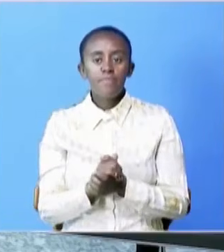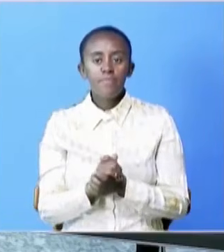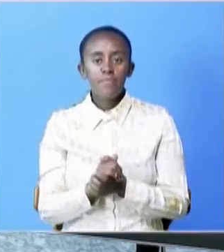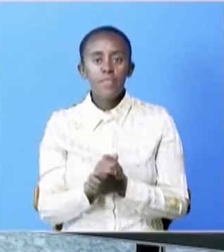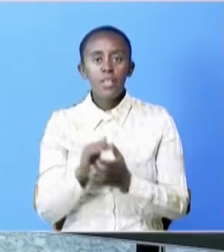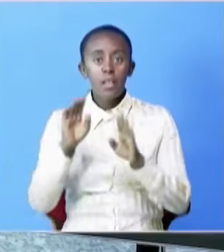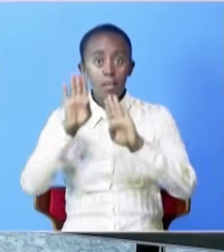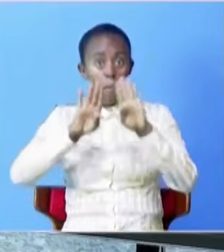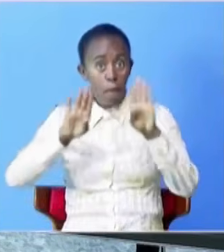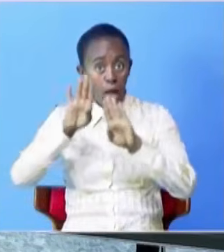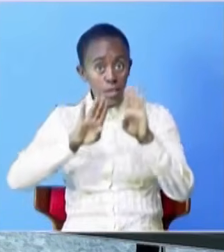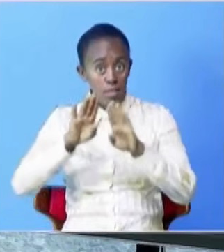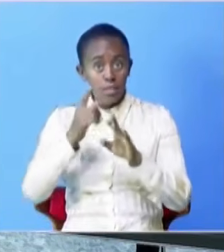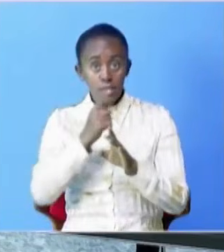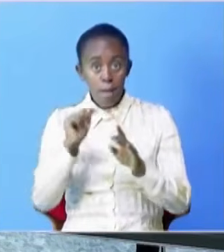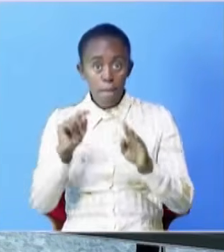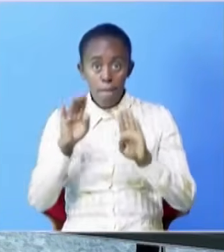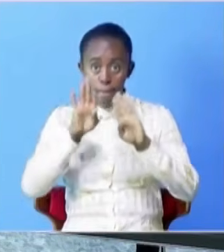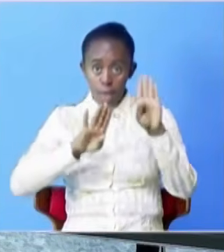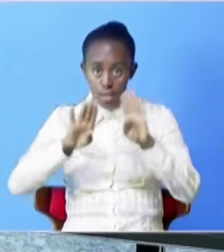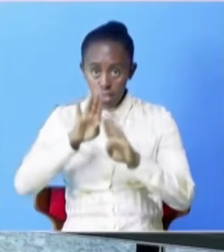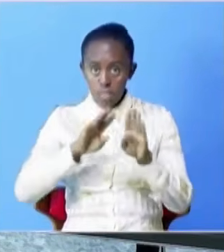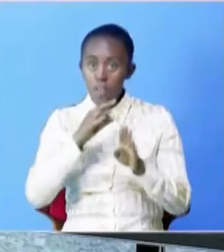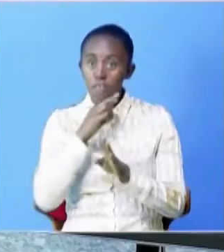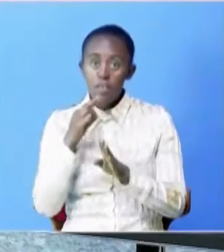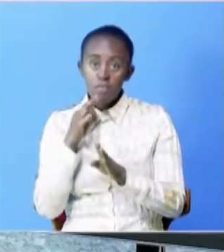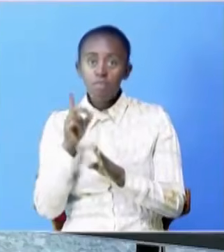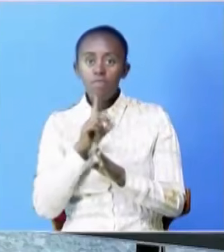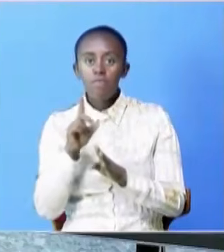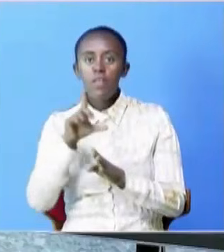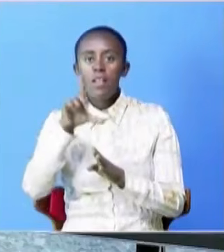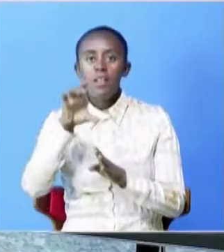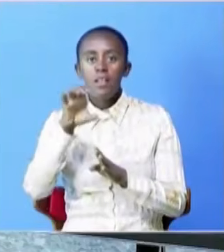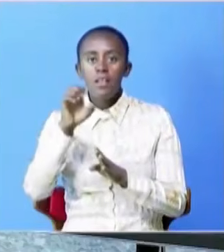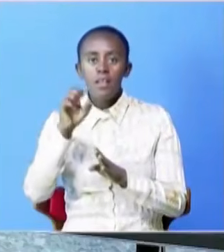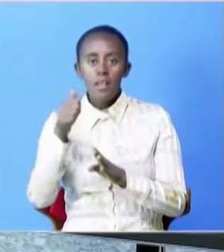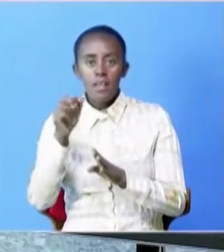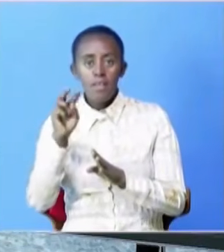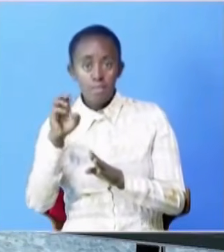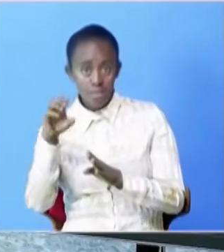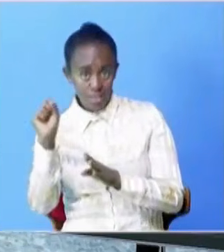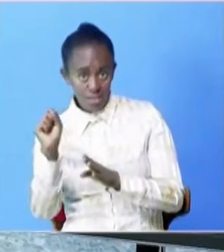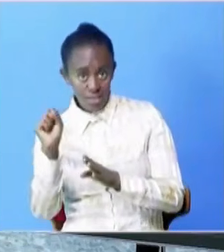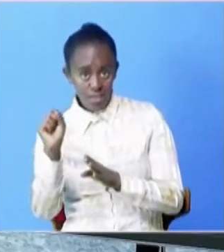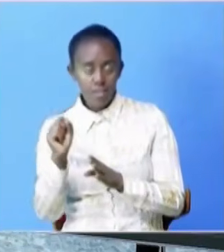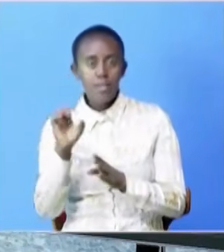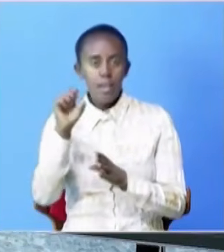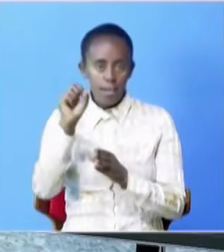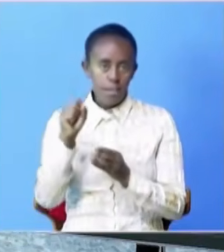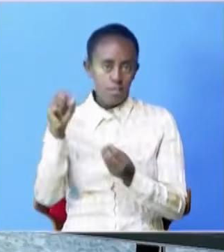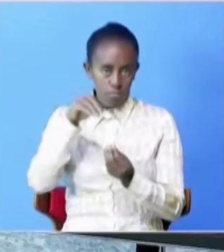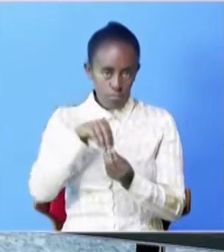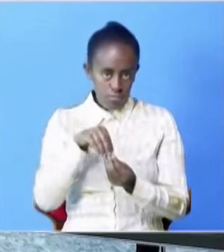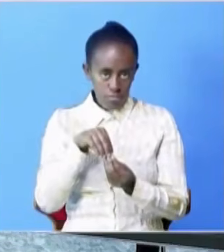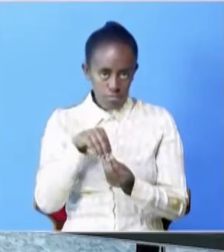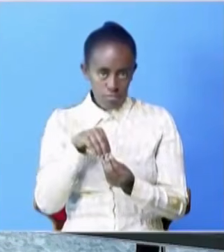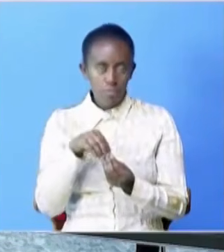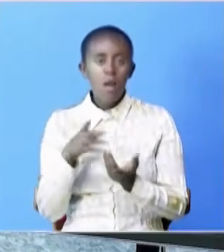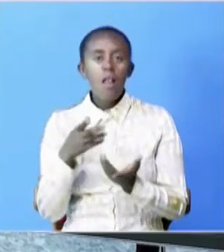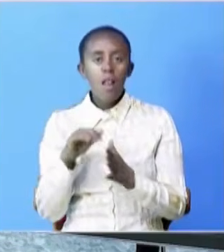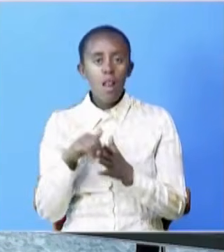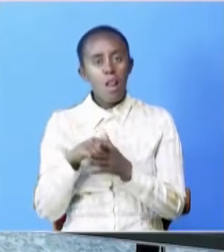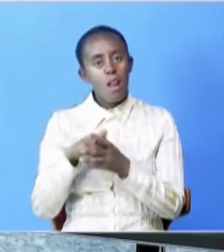The bus, again. So in our verb, we have what? We have added